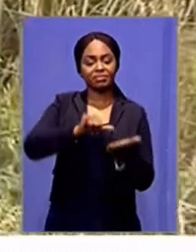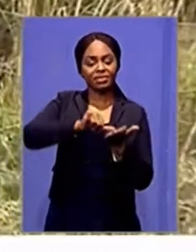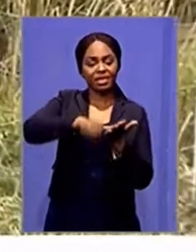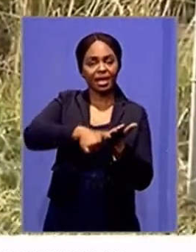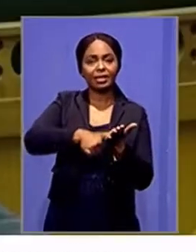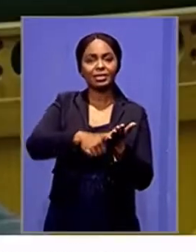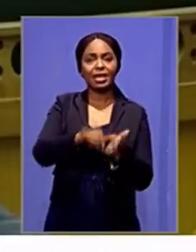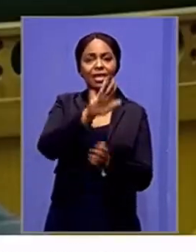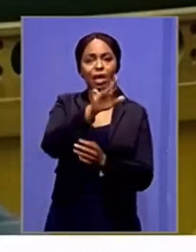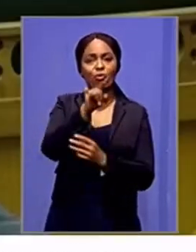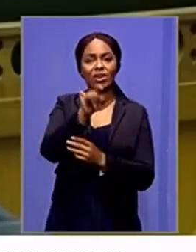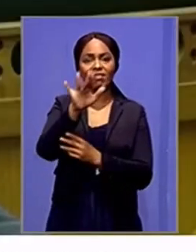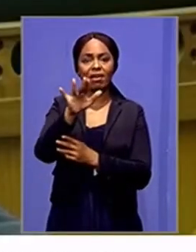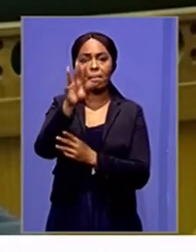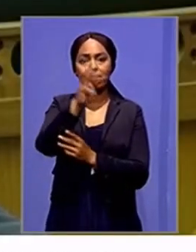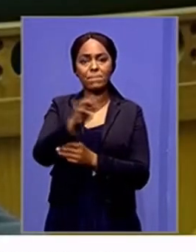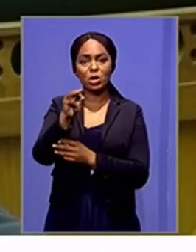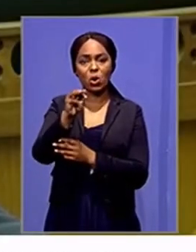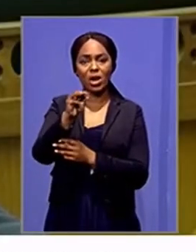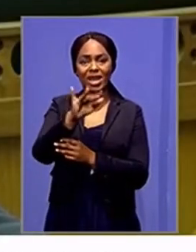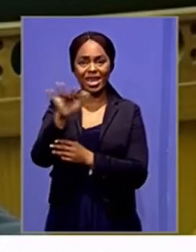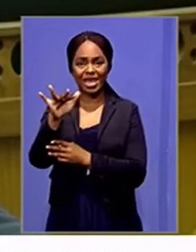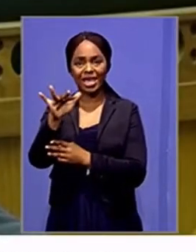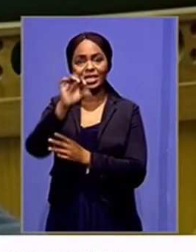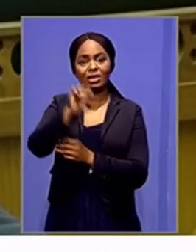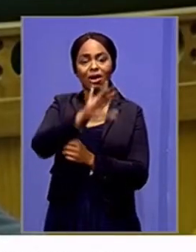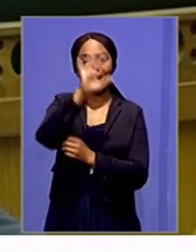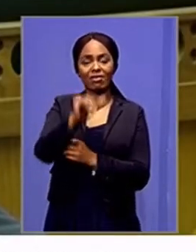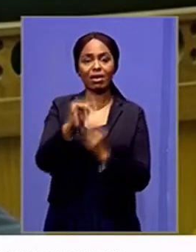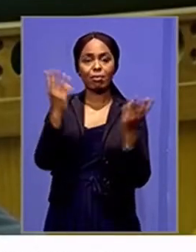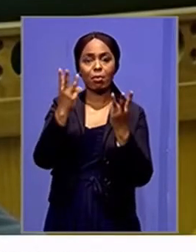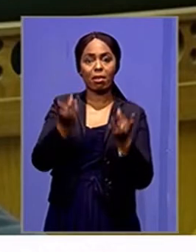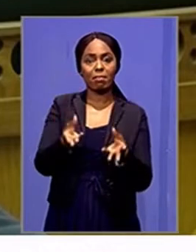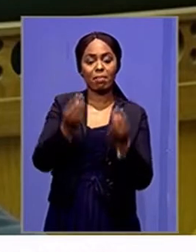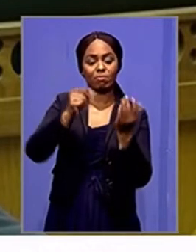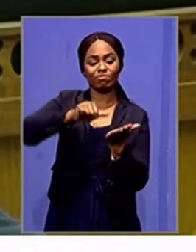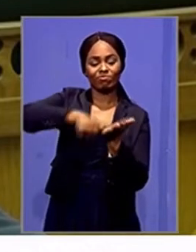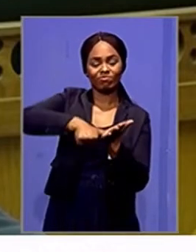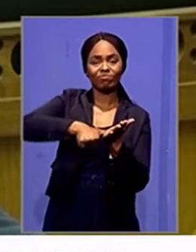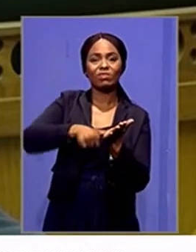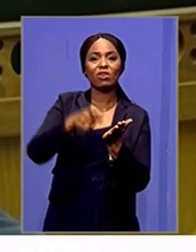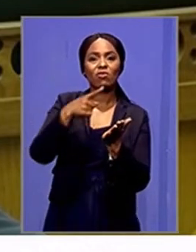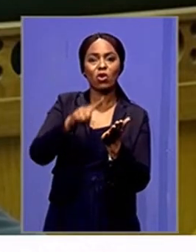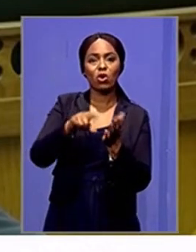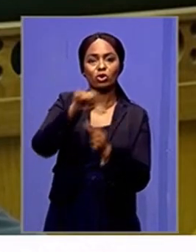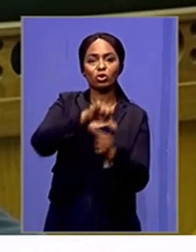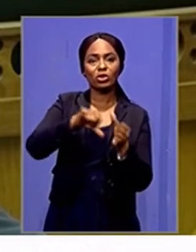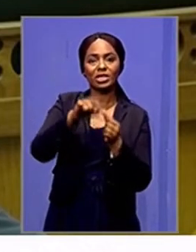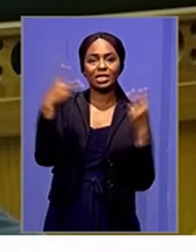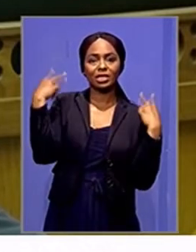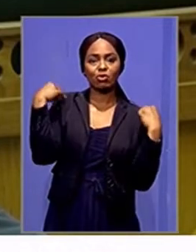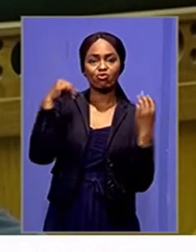about 9.5 million South Africans. This is over and above the existing social security grants.